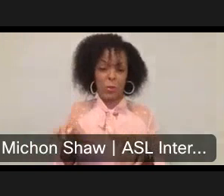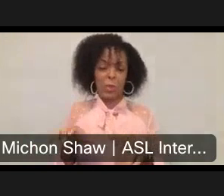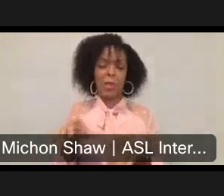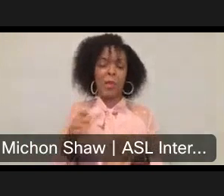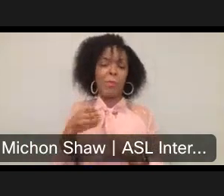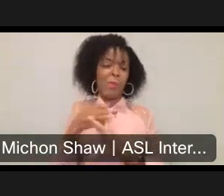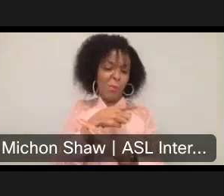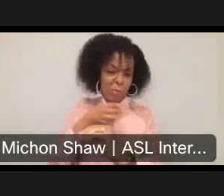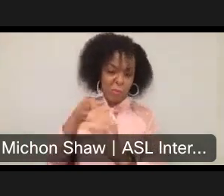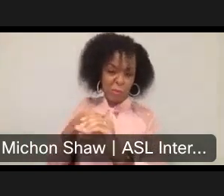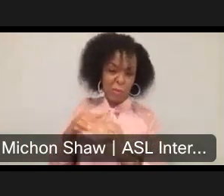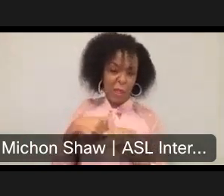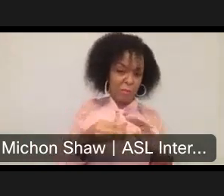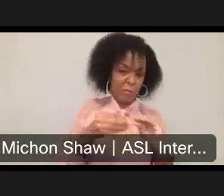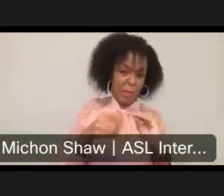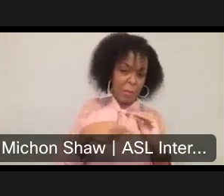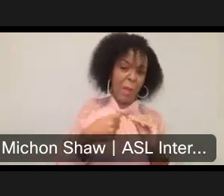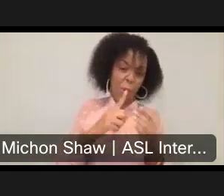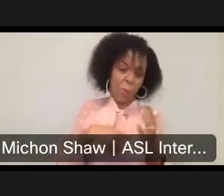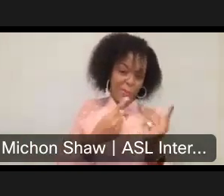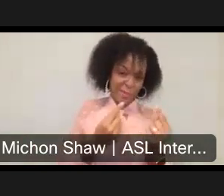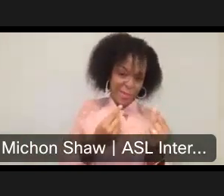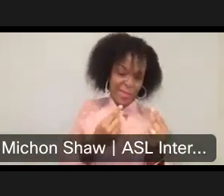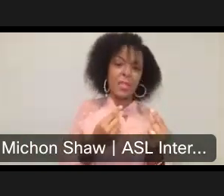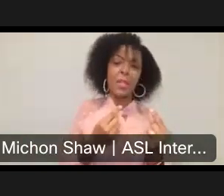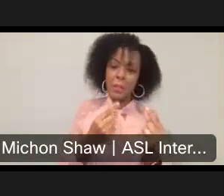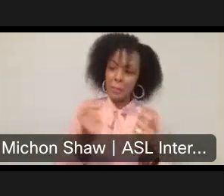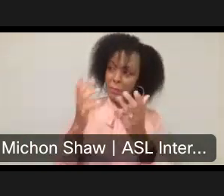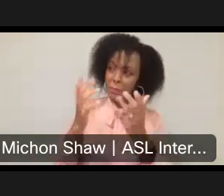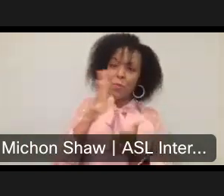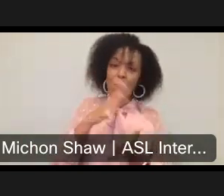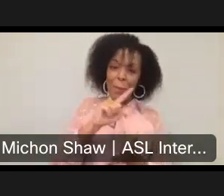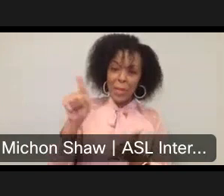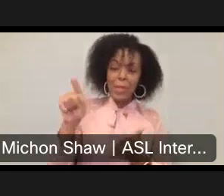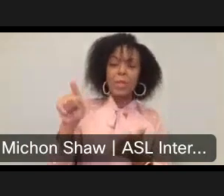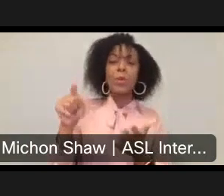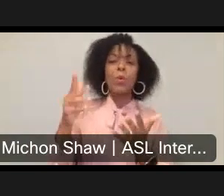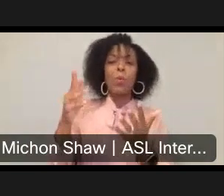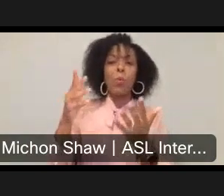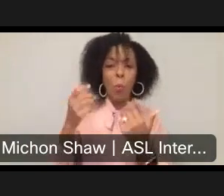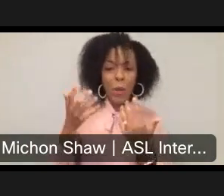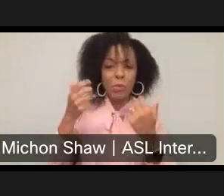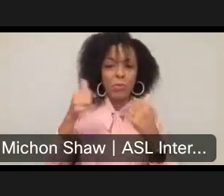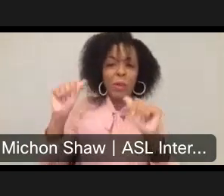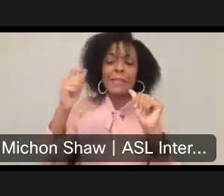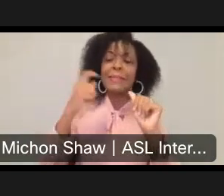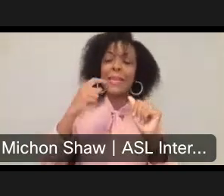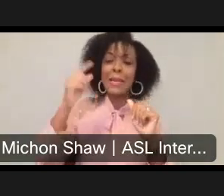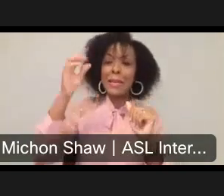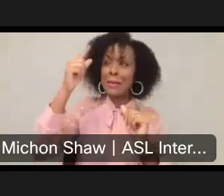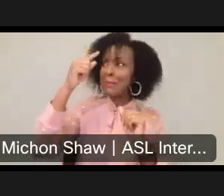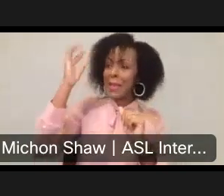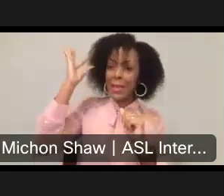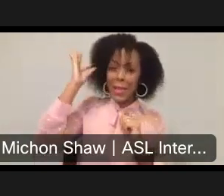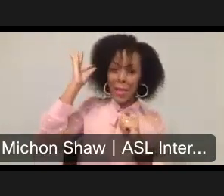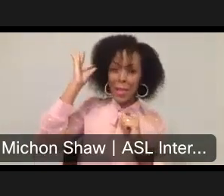that was done back in the day. These were attempts by many women to counter this notion that Black hair and subsequently Black